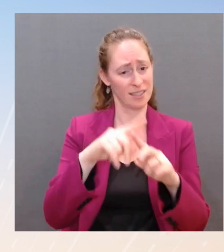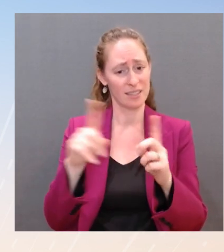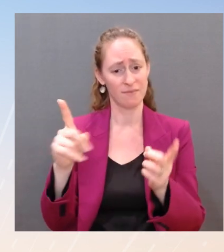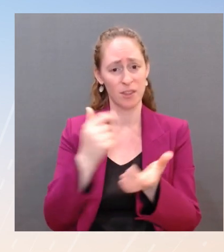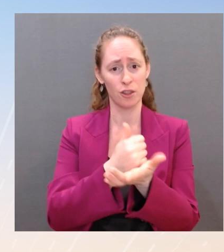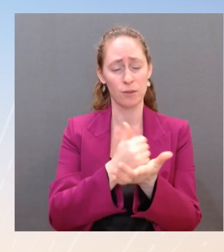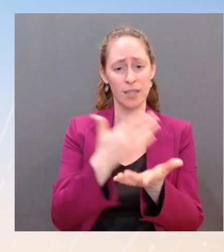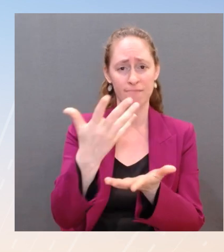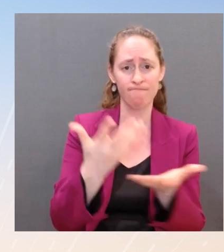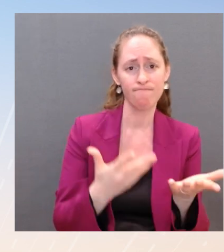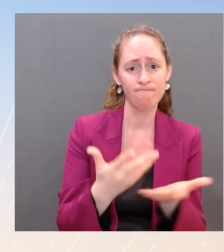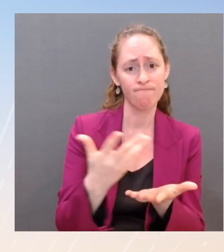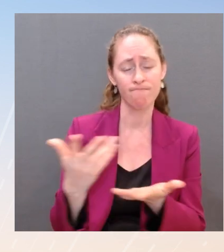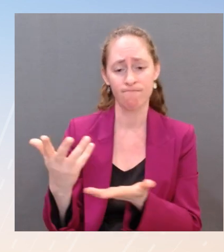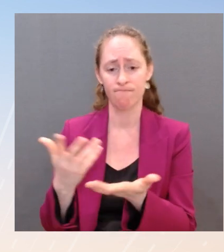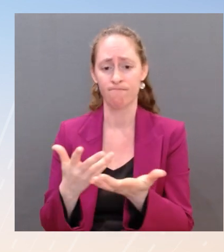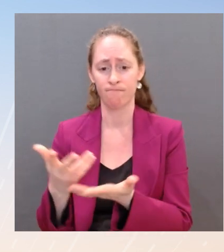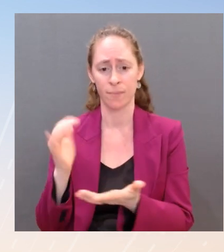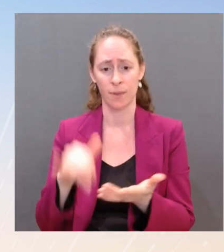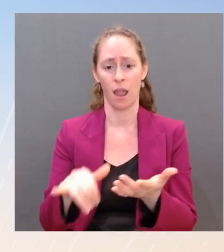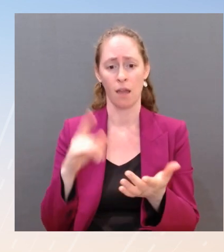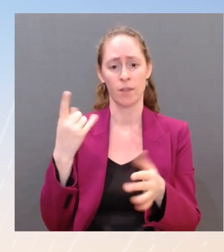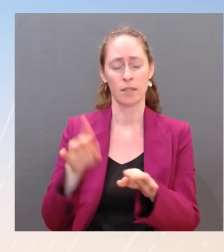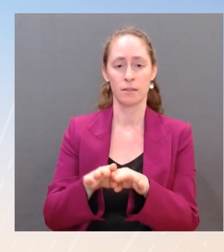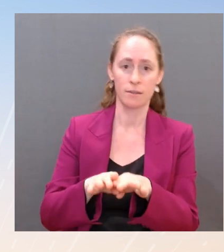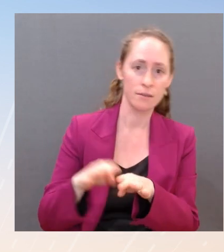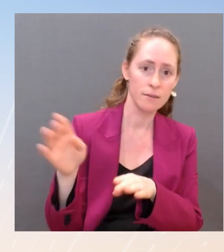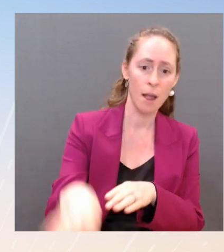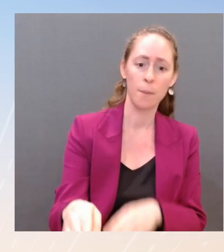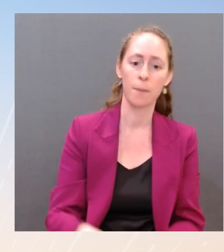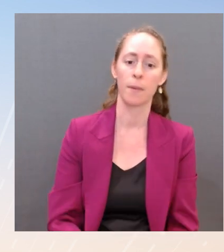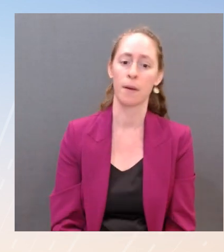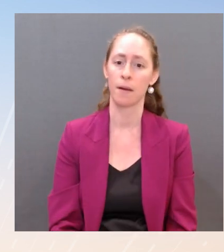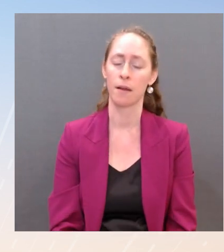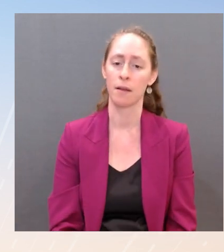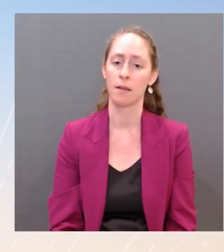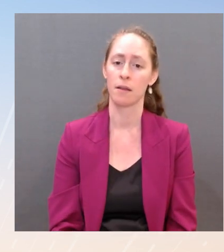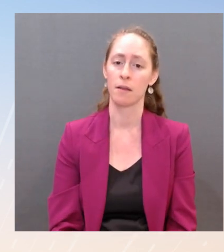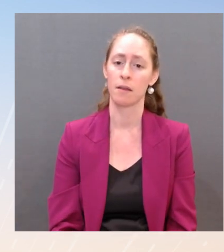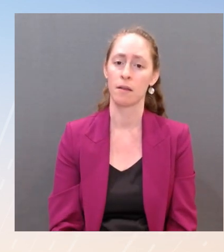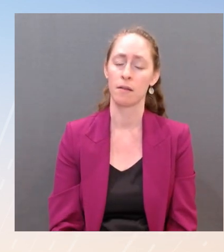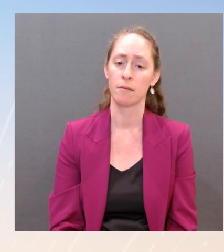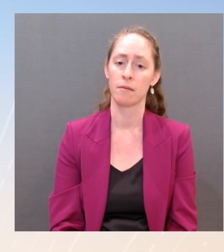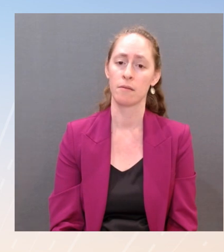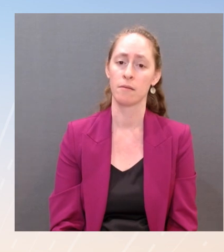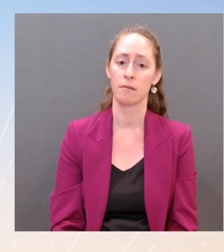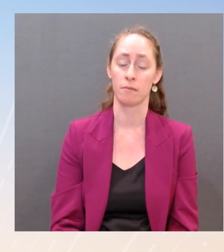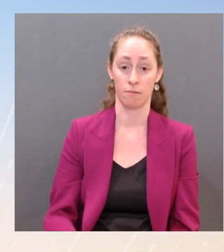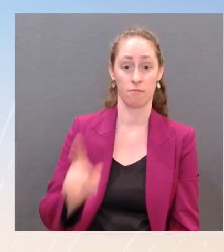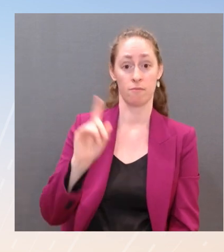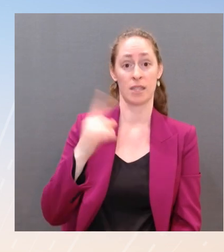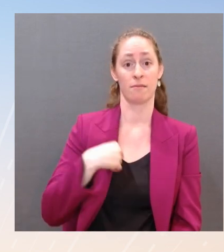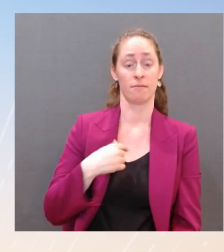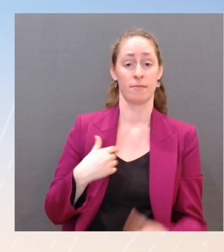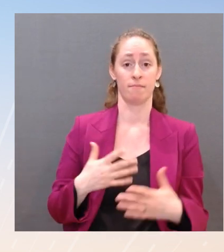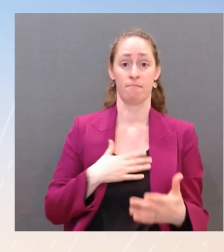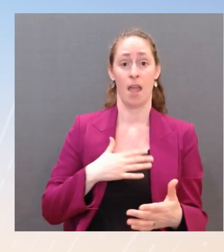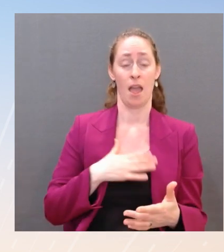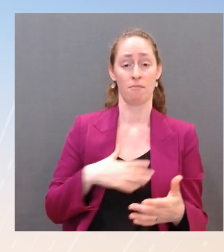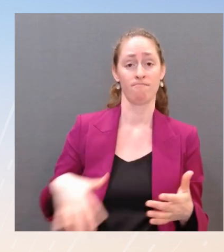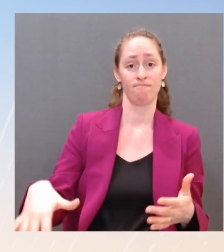So, because, you know, where I'm from, on the reservation, it's not very talked about, you know, the